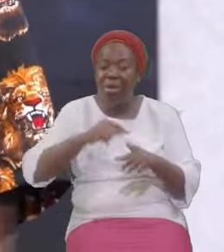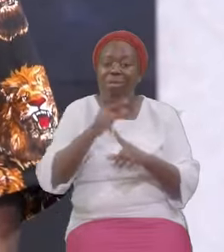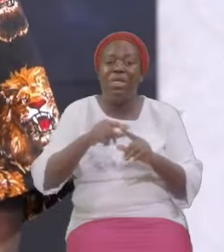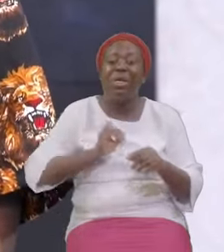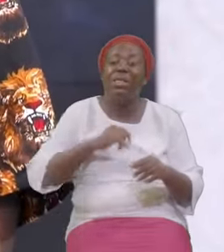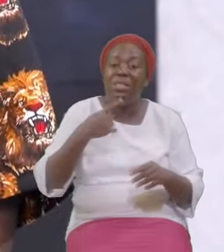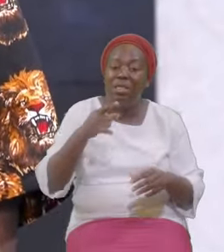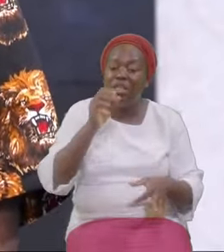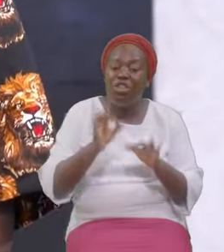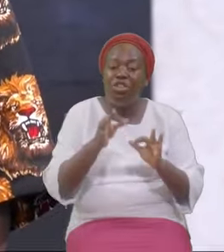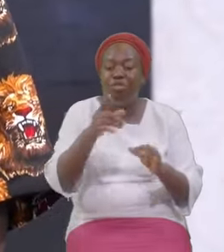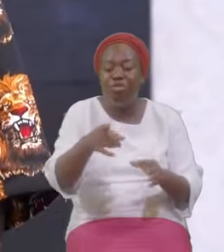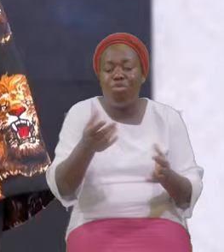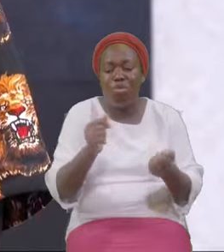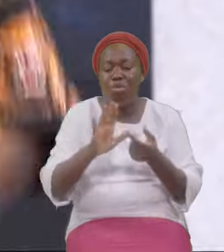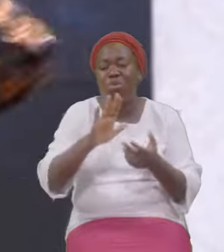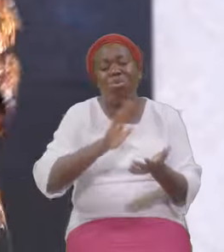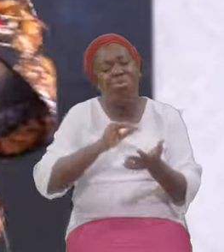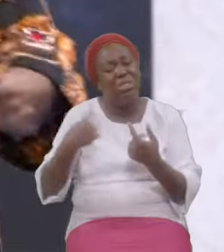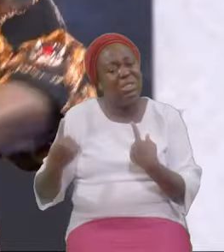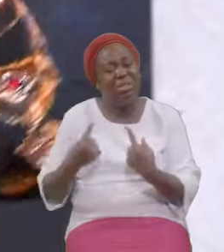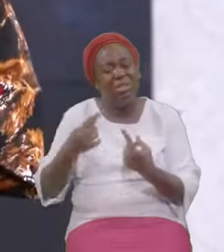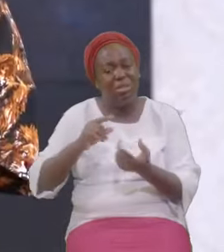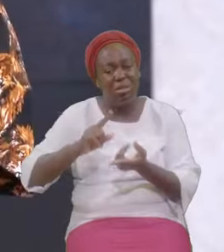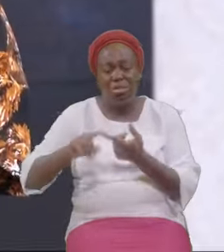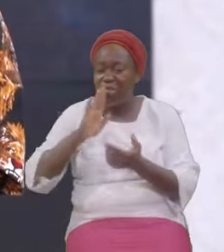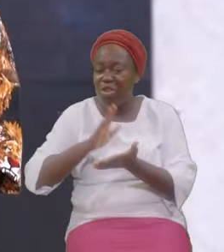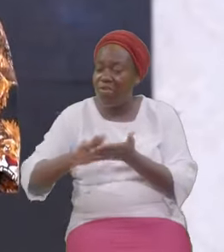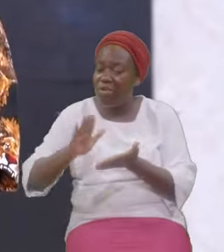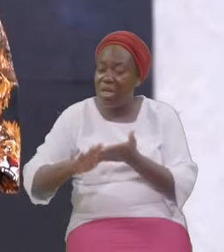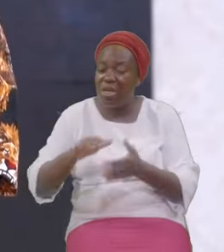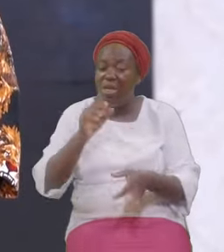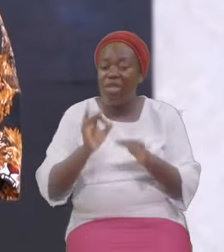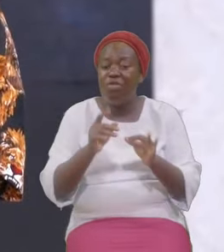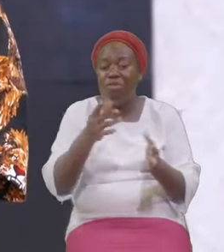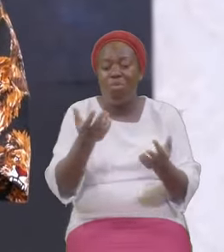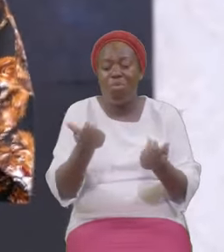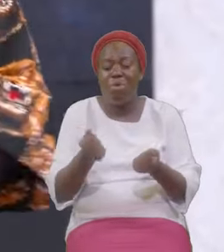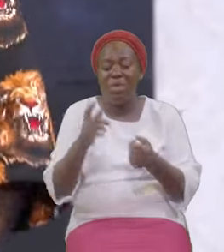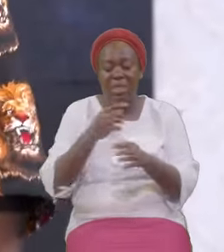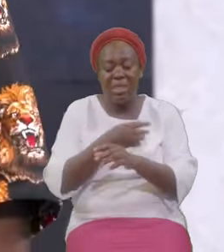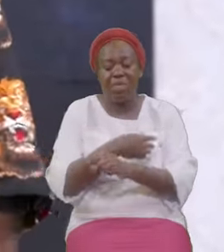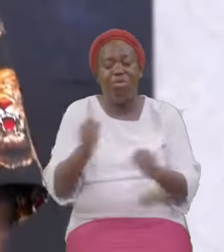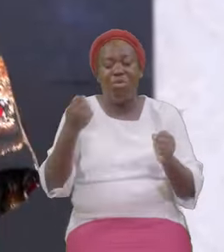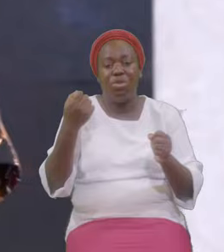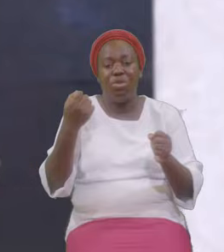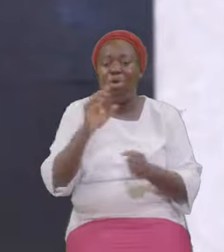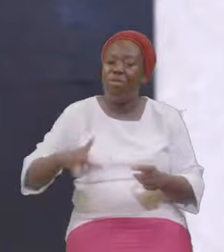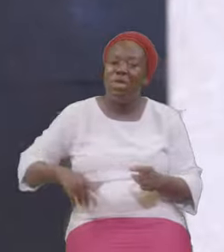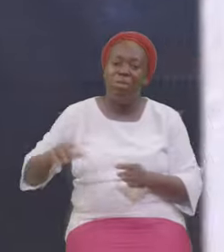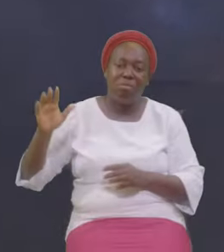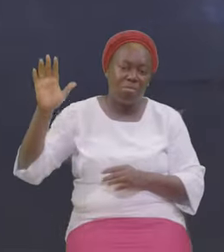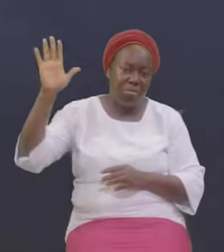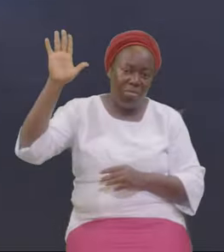be forgiven, if you want the salvation of the Lord, raise up your